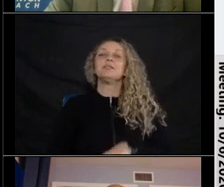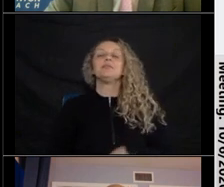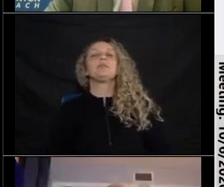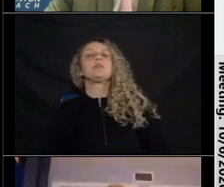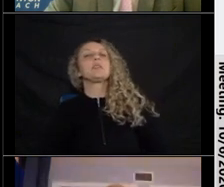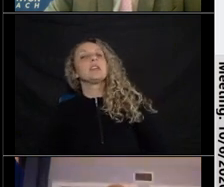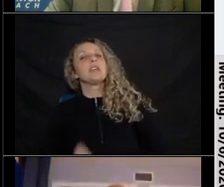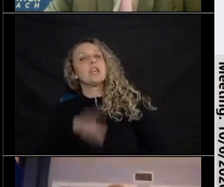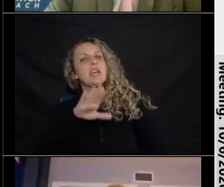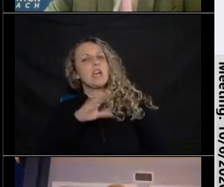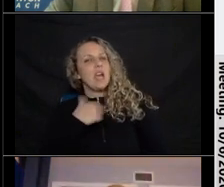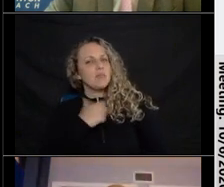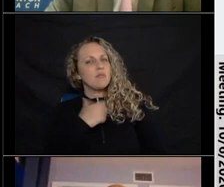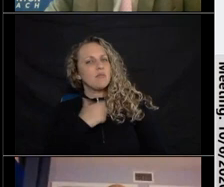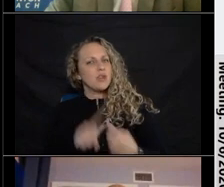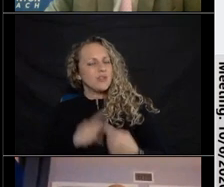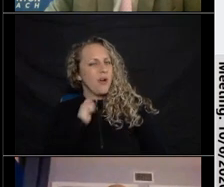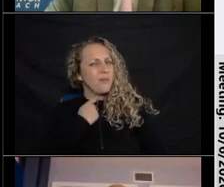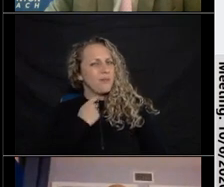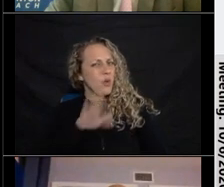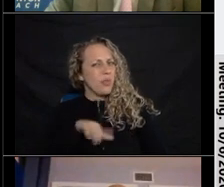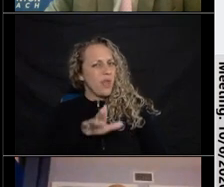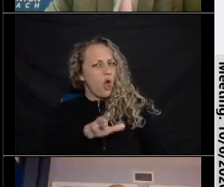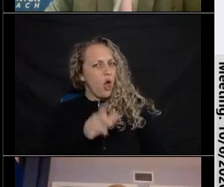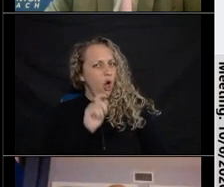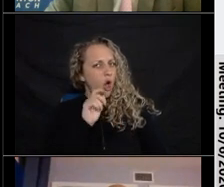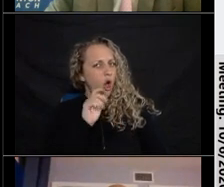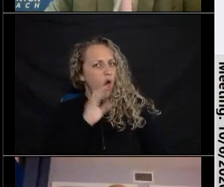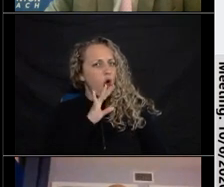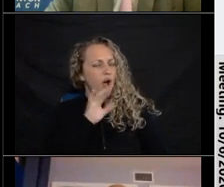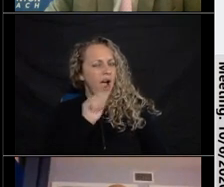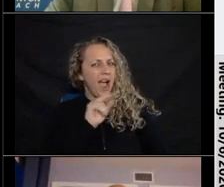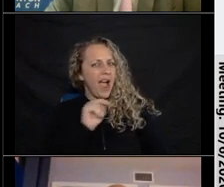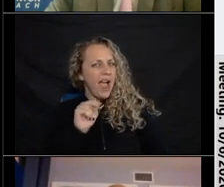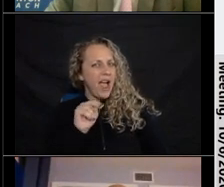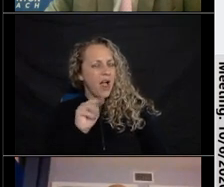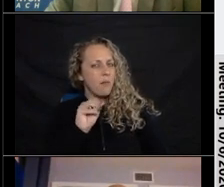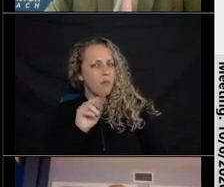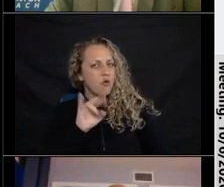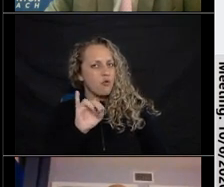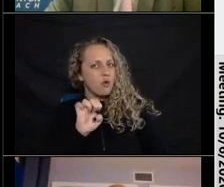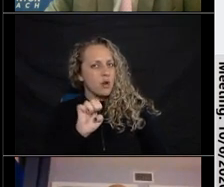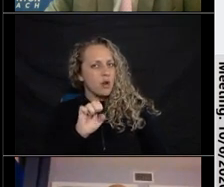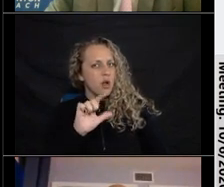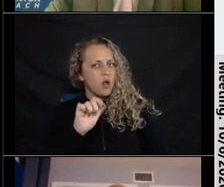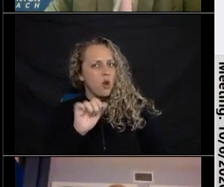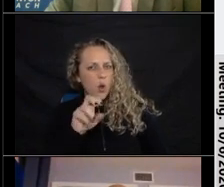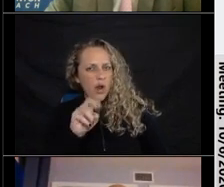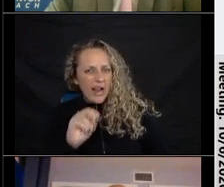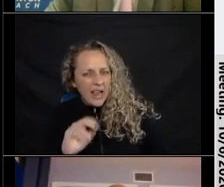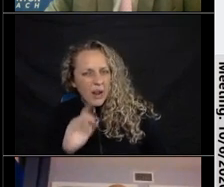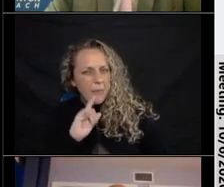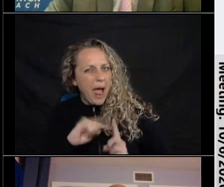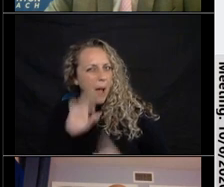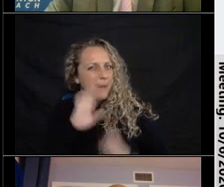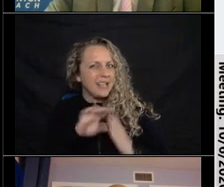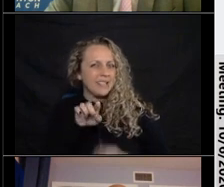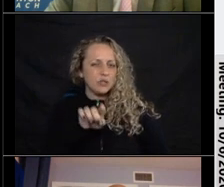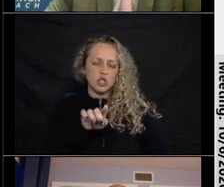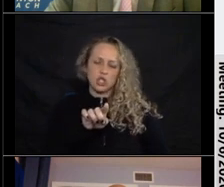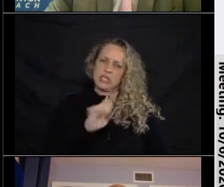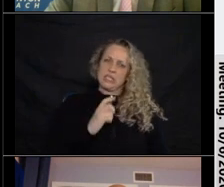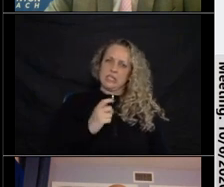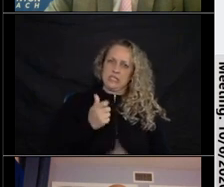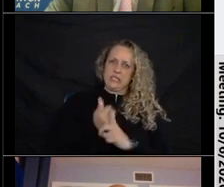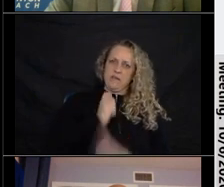Mayor Grant, I'm trying to unmute the audio of Anne Marie Lonergan, but I believe she is self-muted.